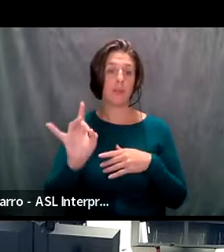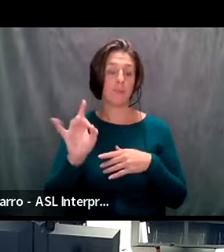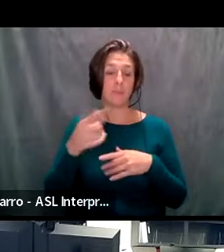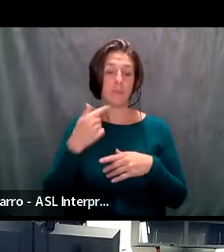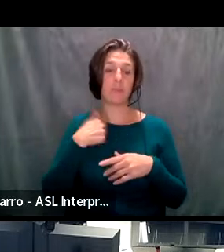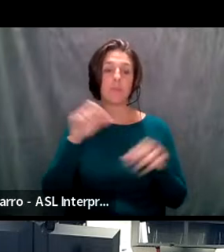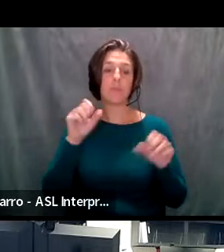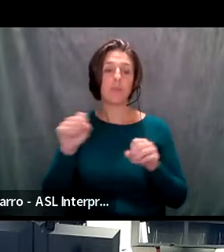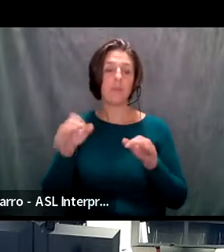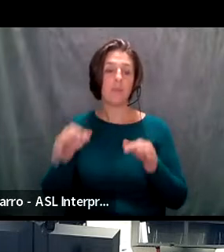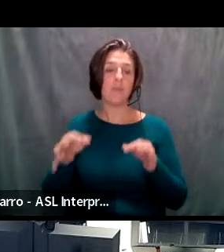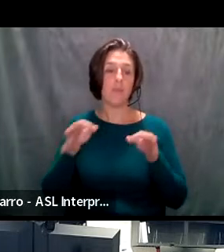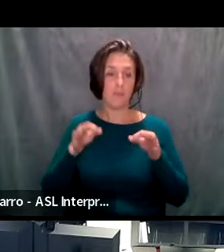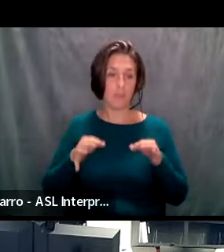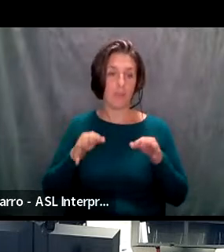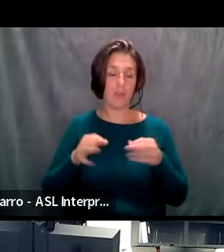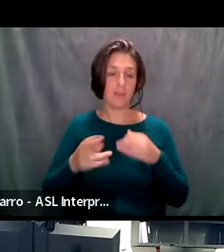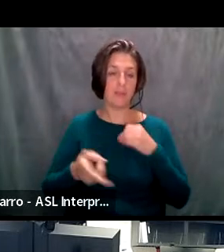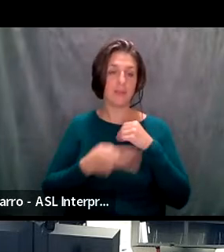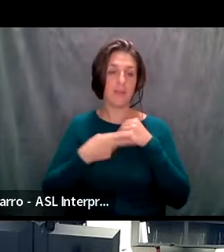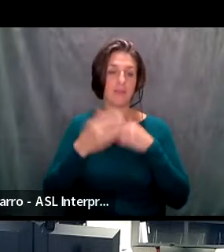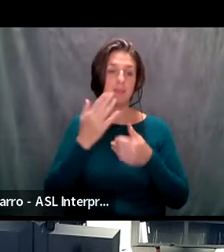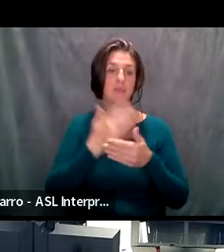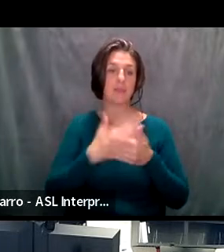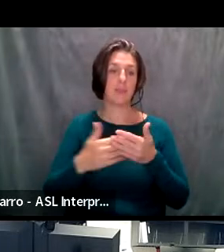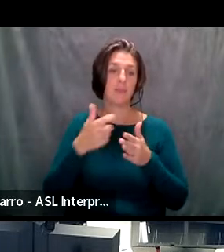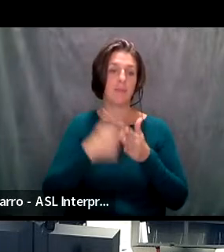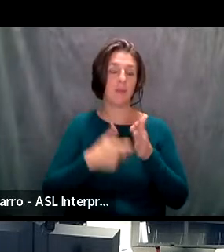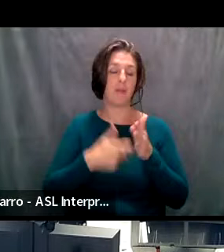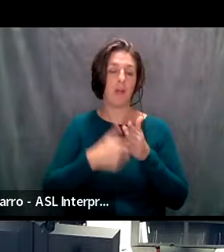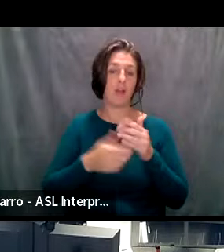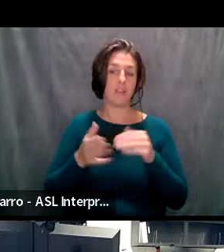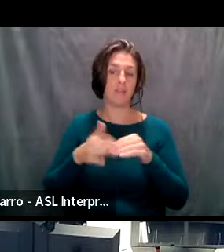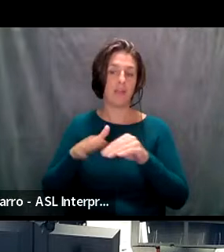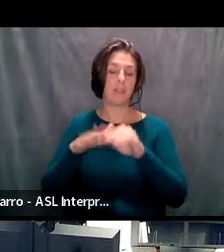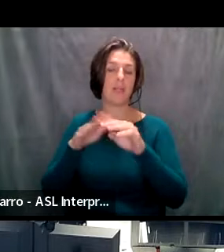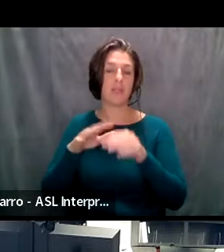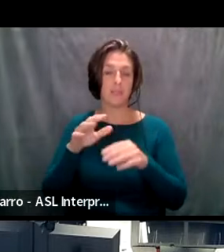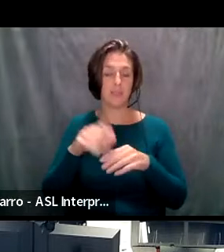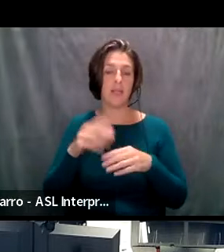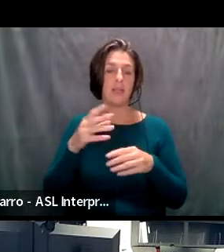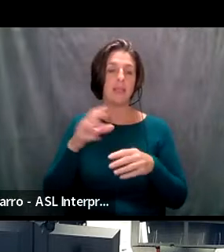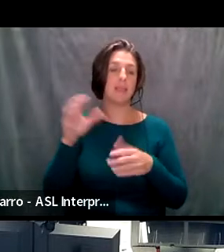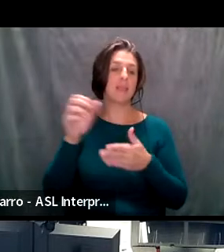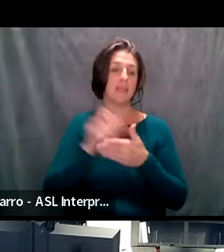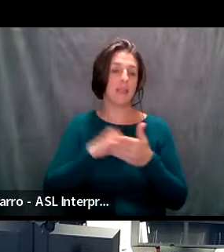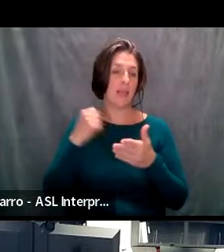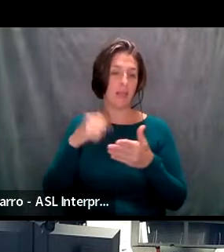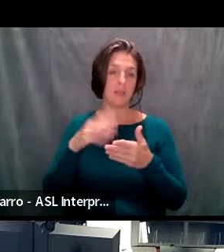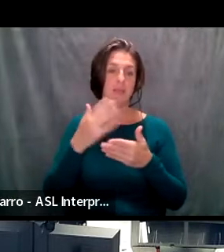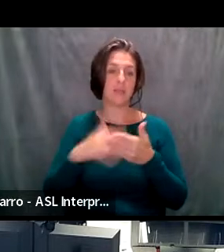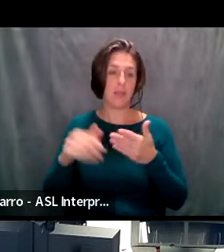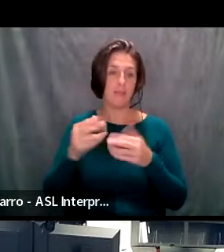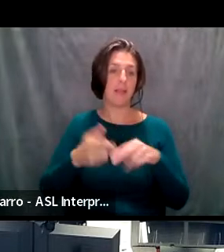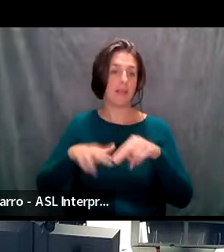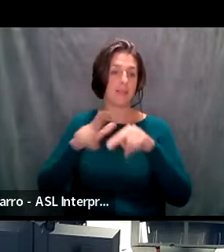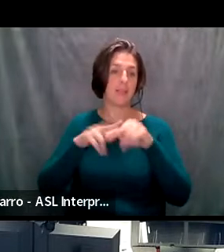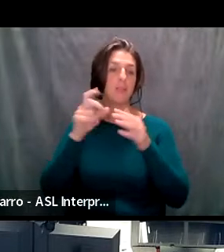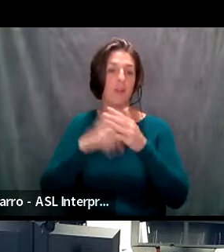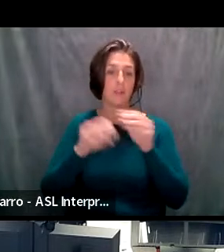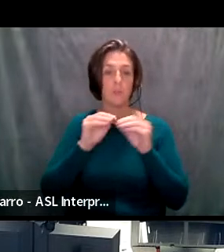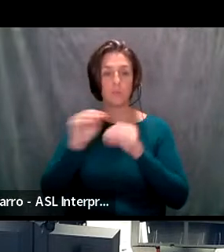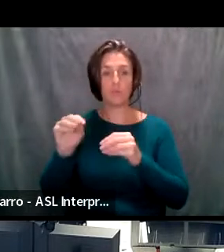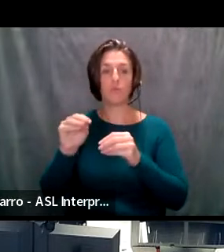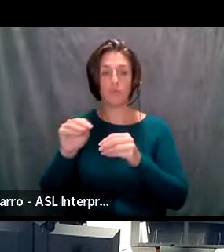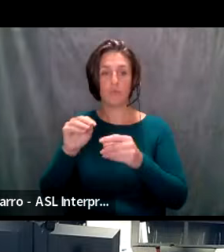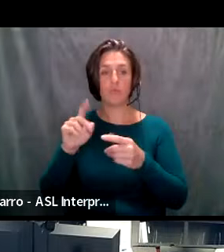we've been able to move forward, save some of that escalation cost, and take some of that escalation cost, move that into additional scope, in